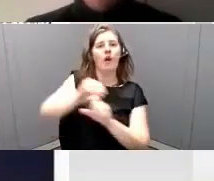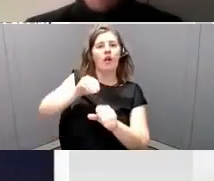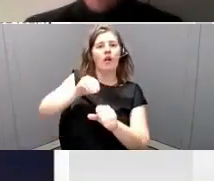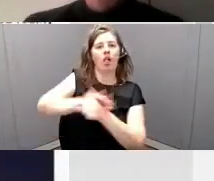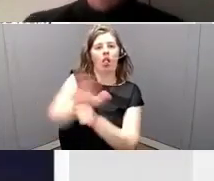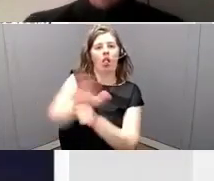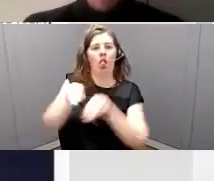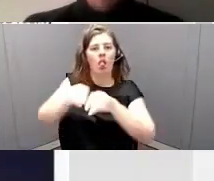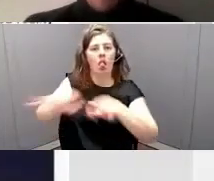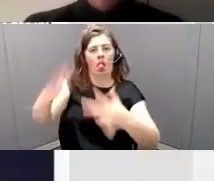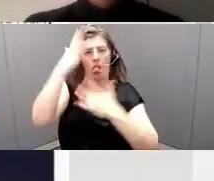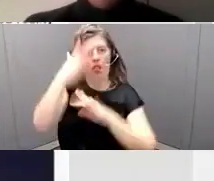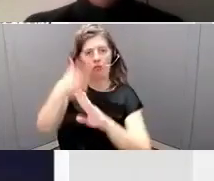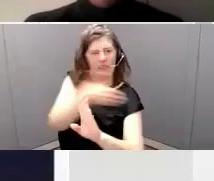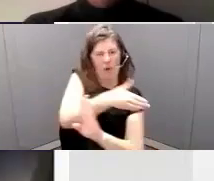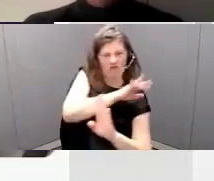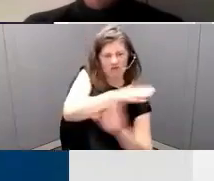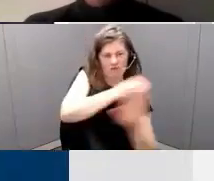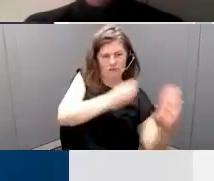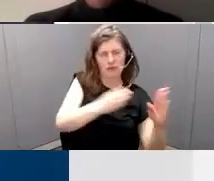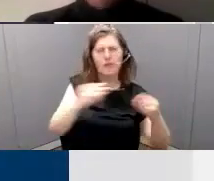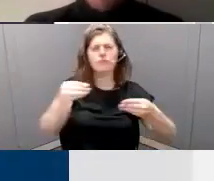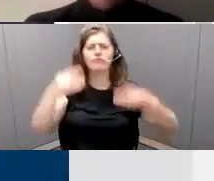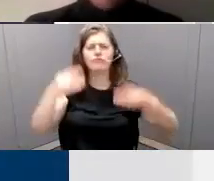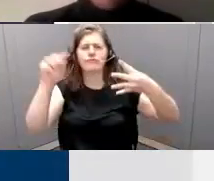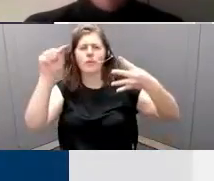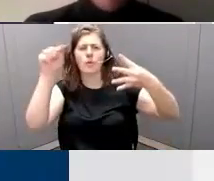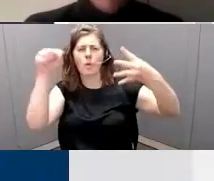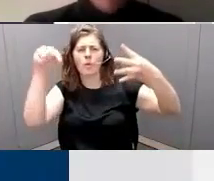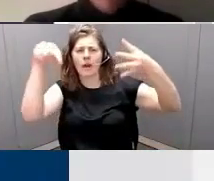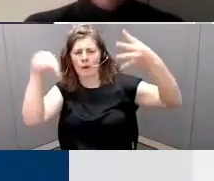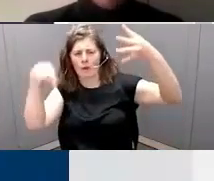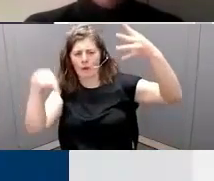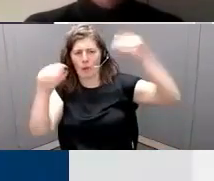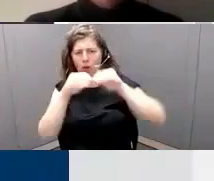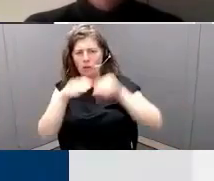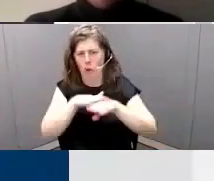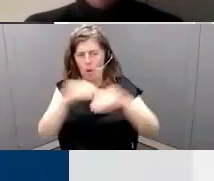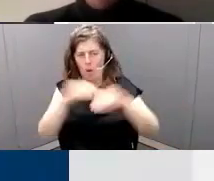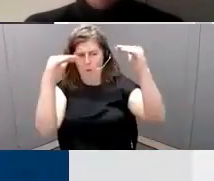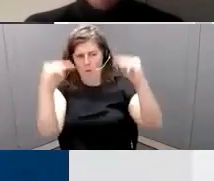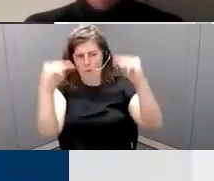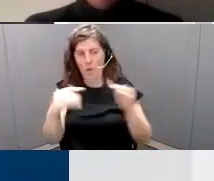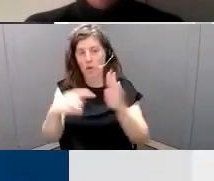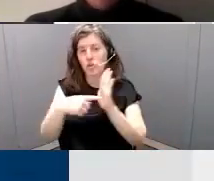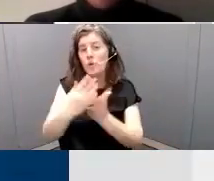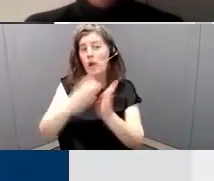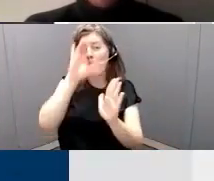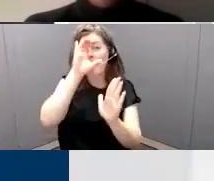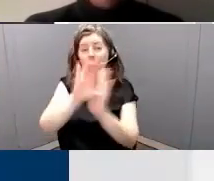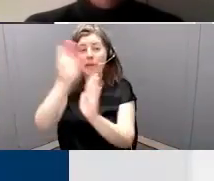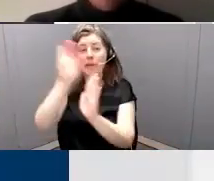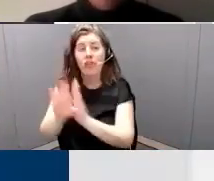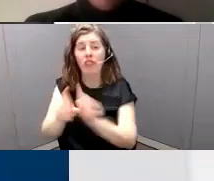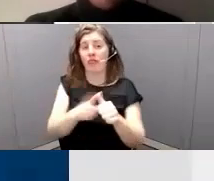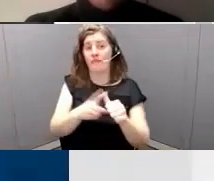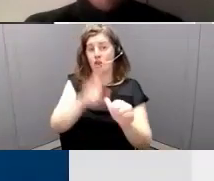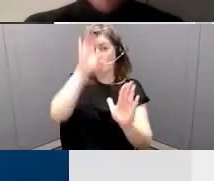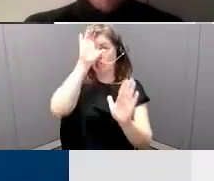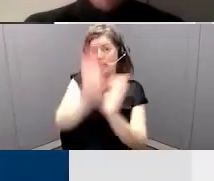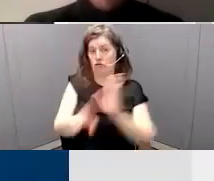hit. Now, I'm going to scroll down slowly and show you guys some images. This first image